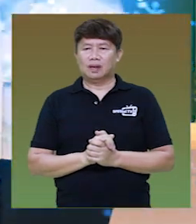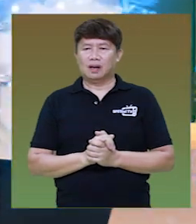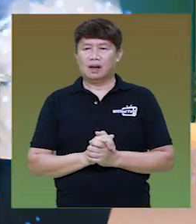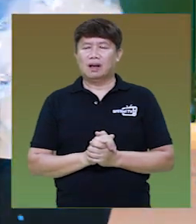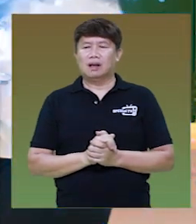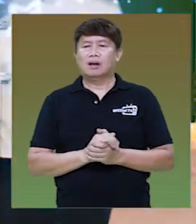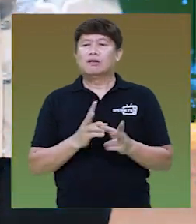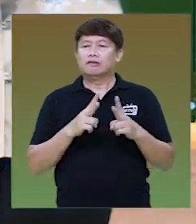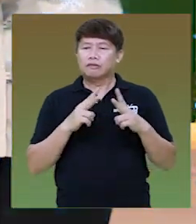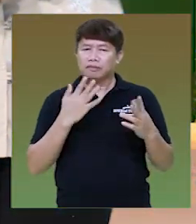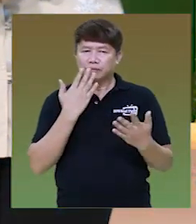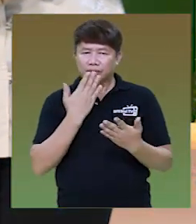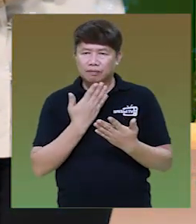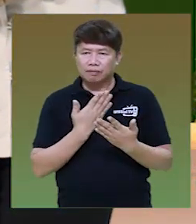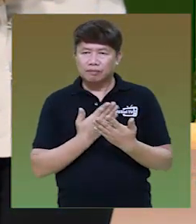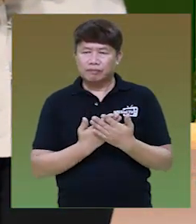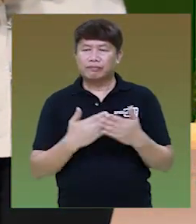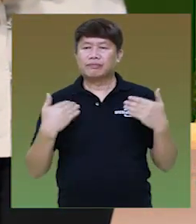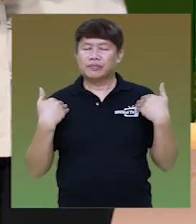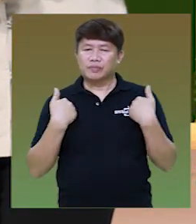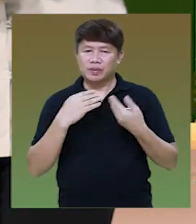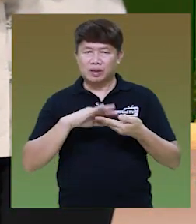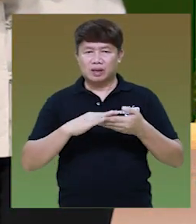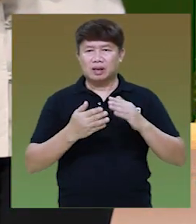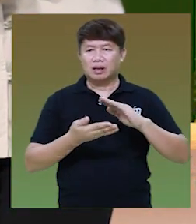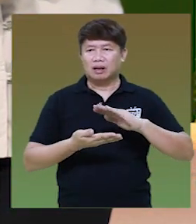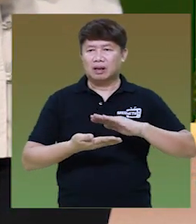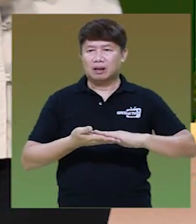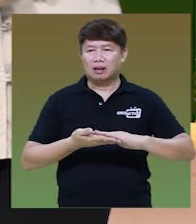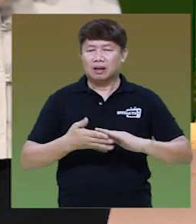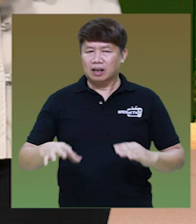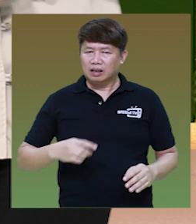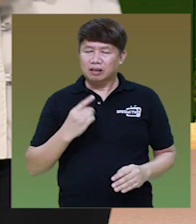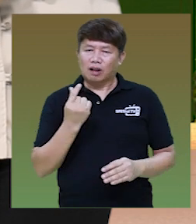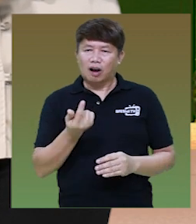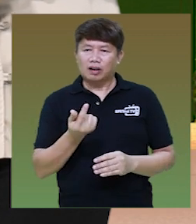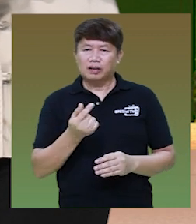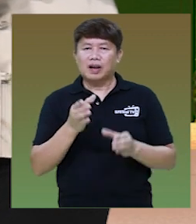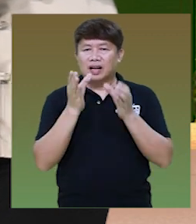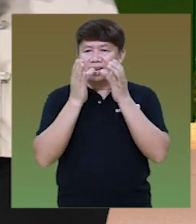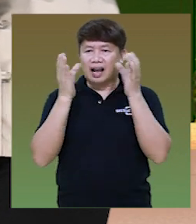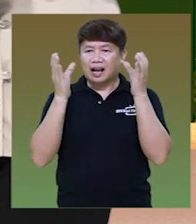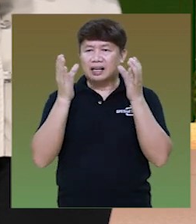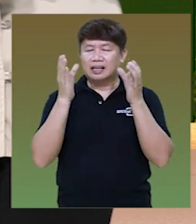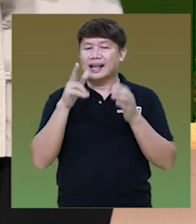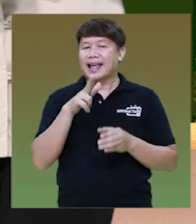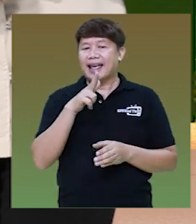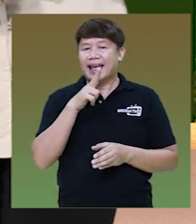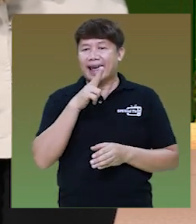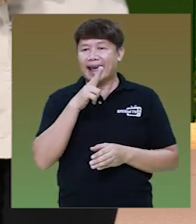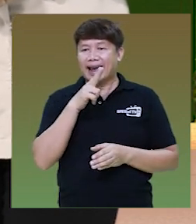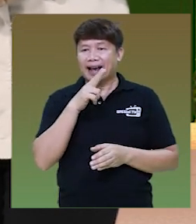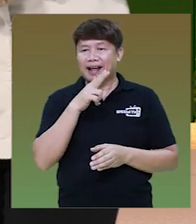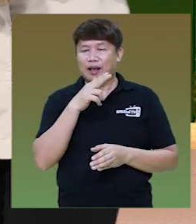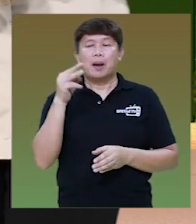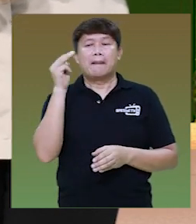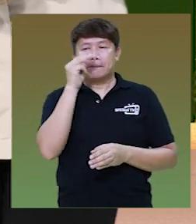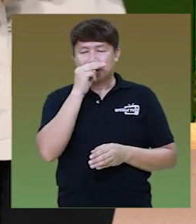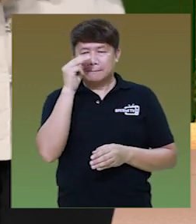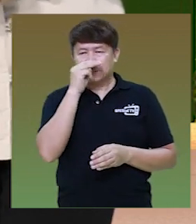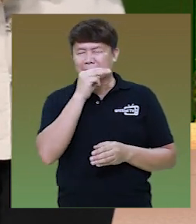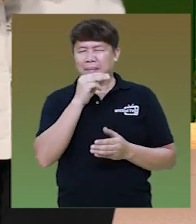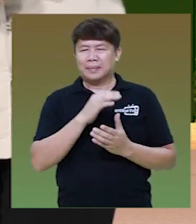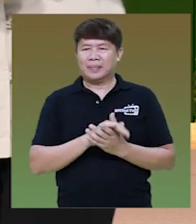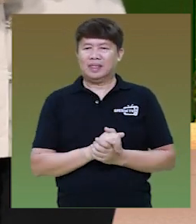Great job! The animals in the story were dog, cat, hen, and